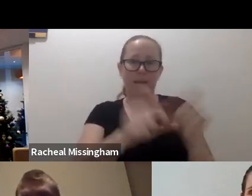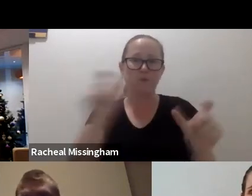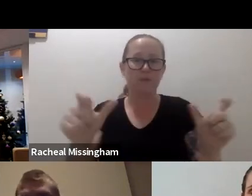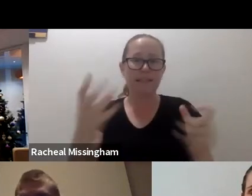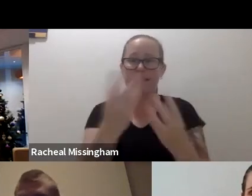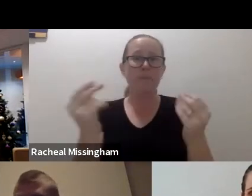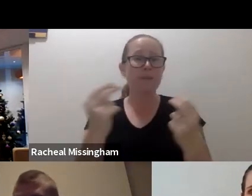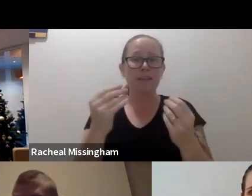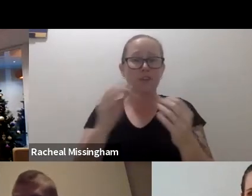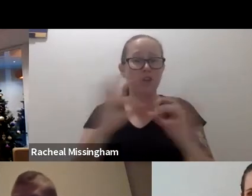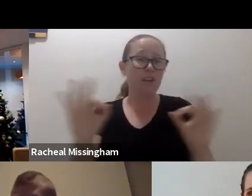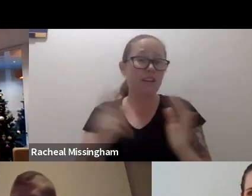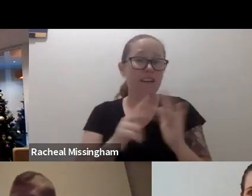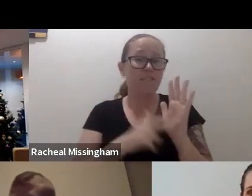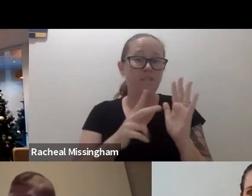disabled people?